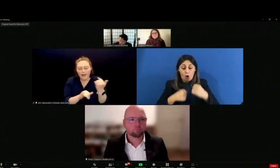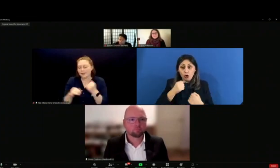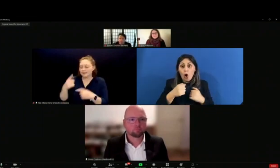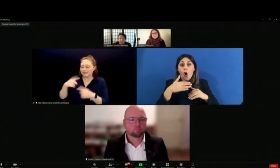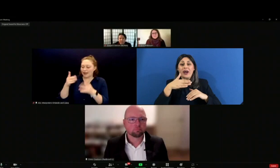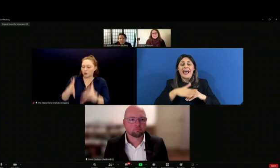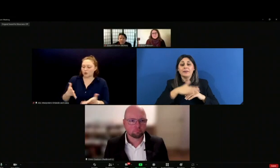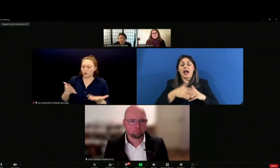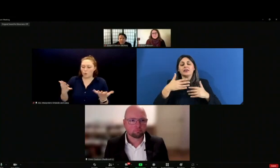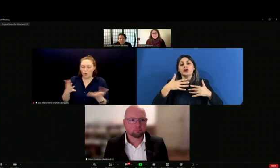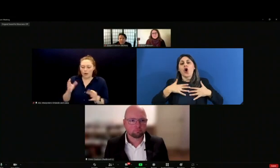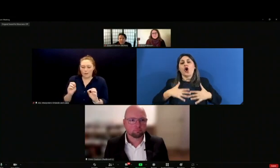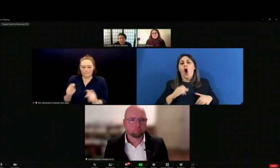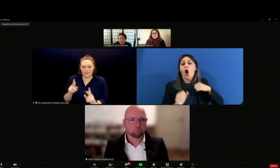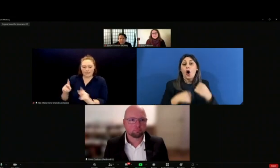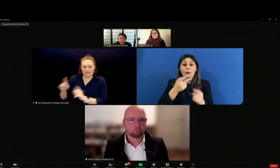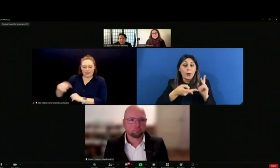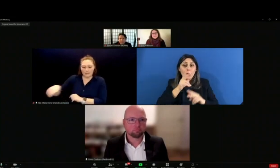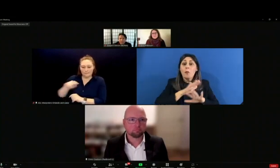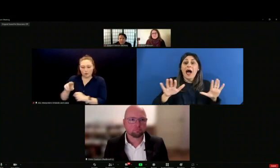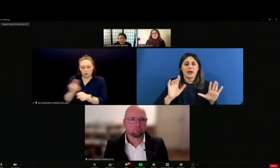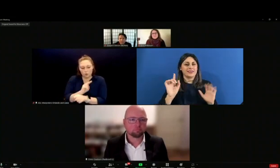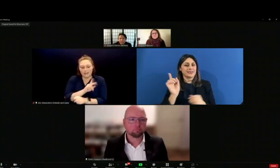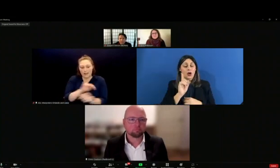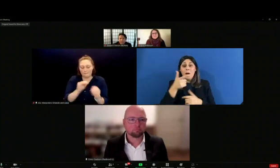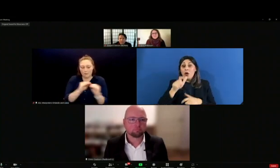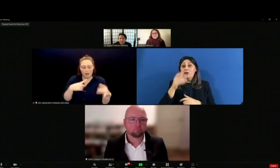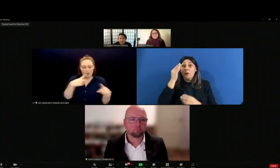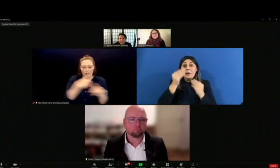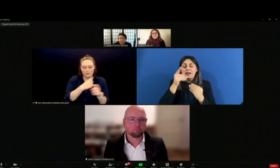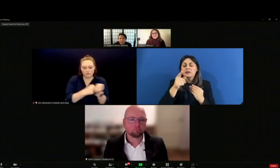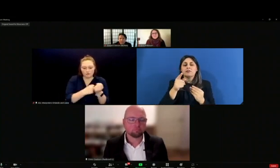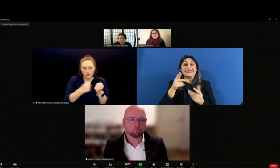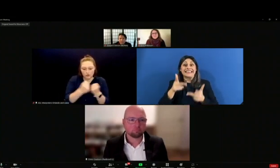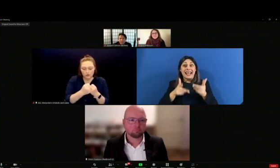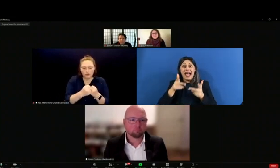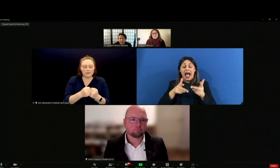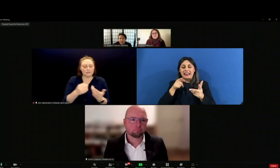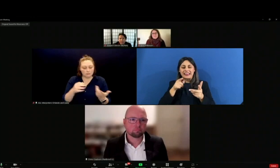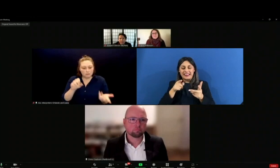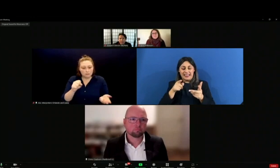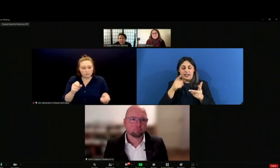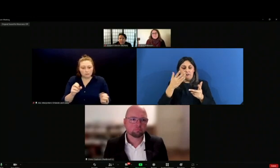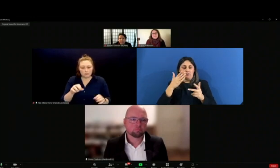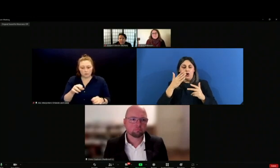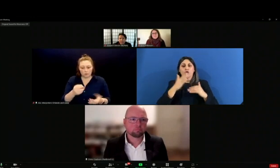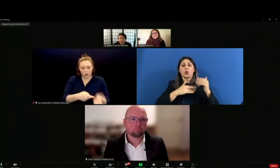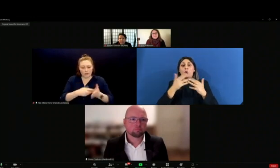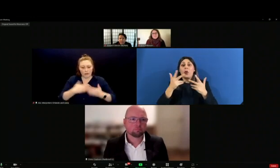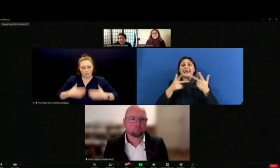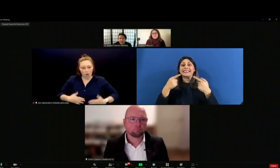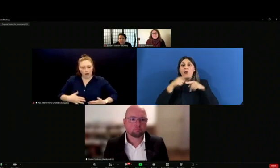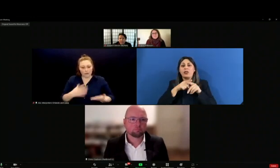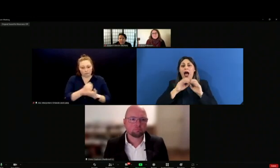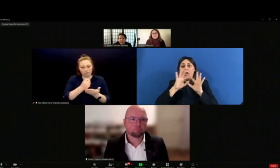simultaneous constructions has to do, of course, with using multiple body articulators, but it also has to do with having the